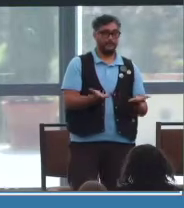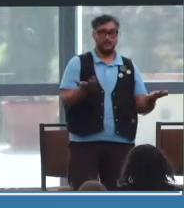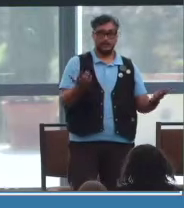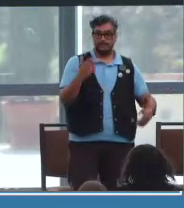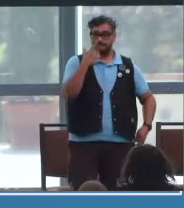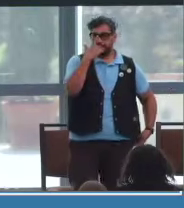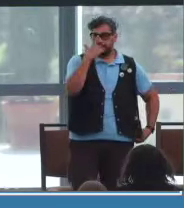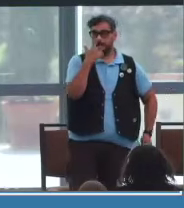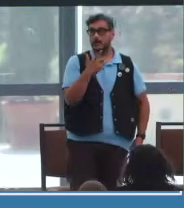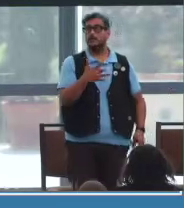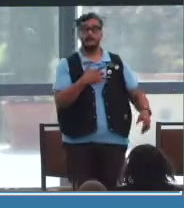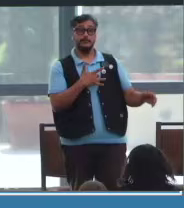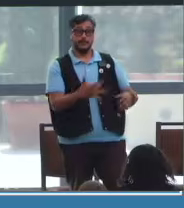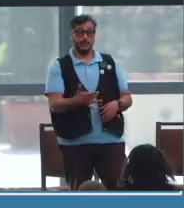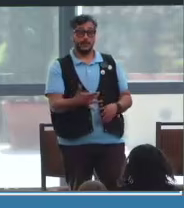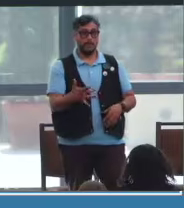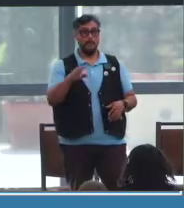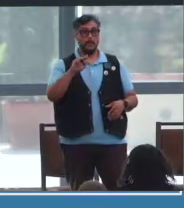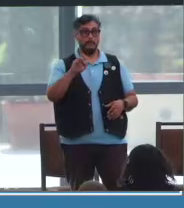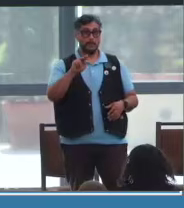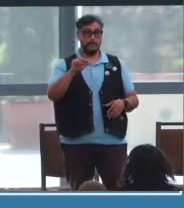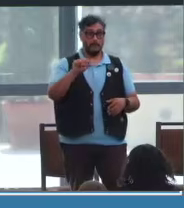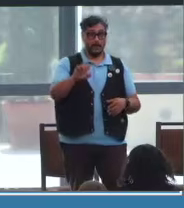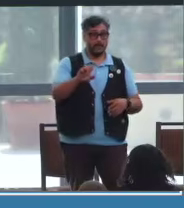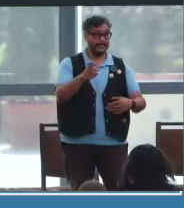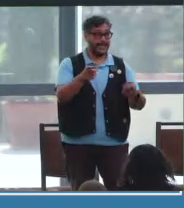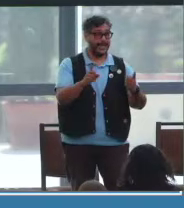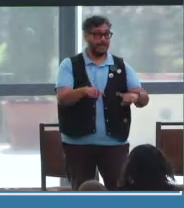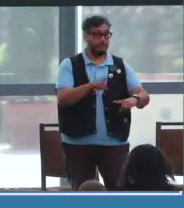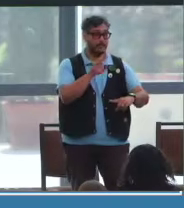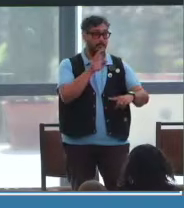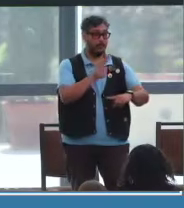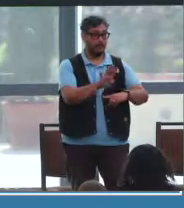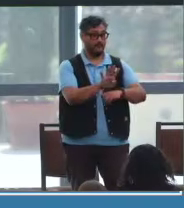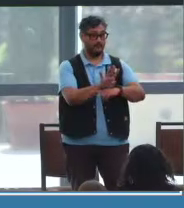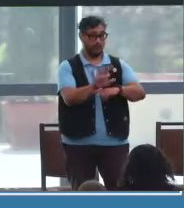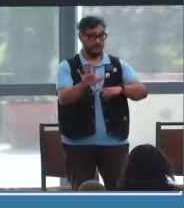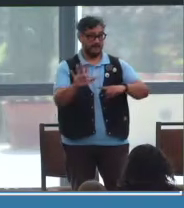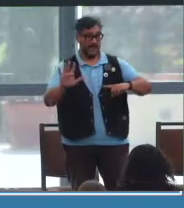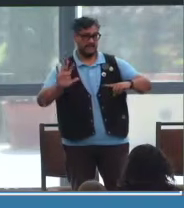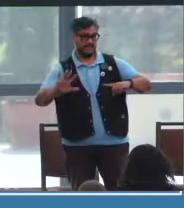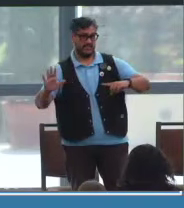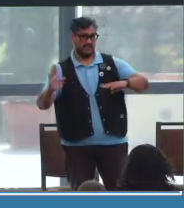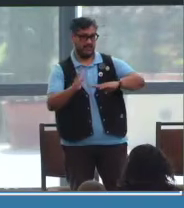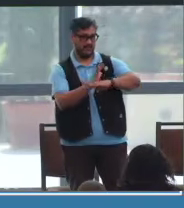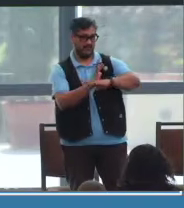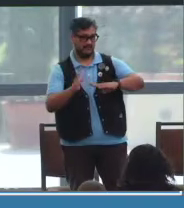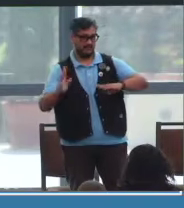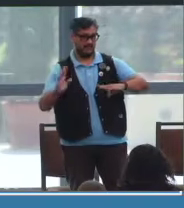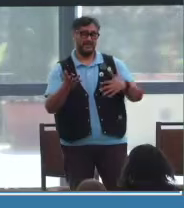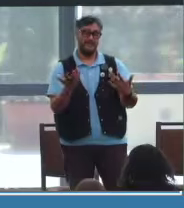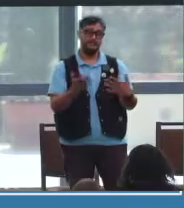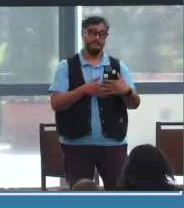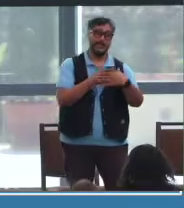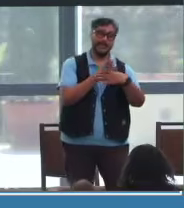So typically, menopause will happen between the ages of 45 and 55. On average, most